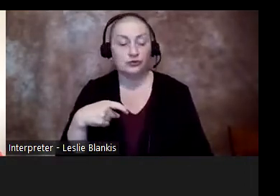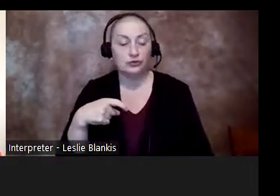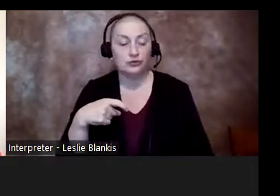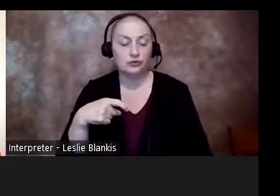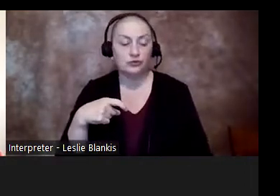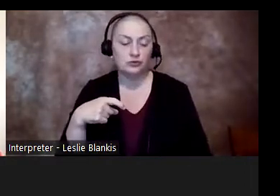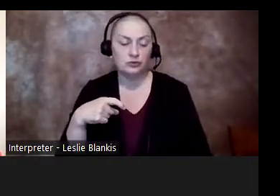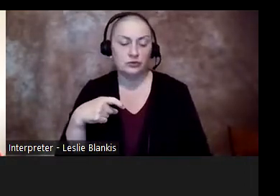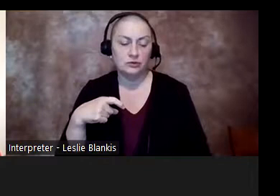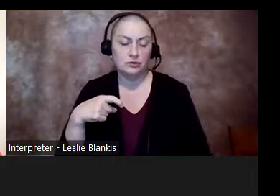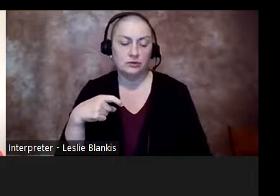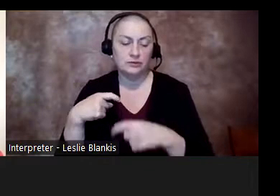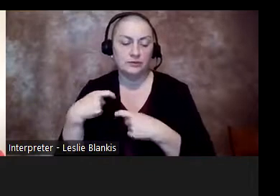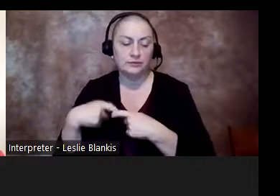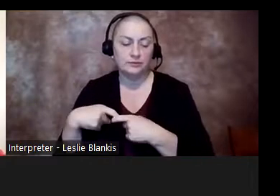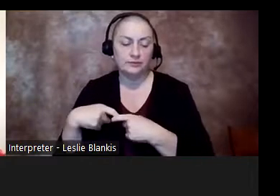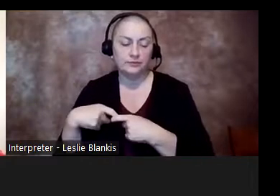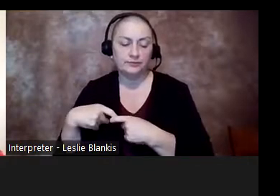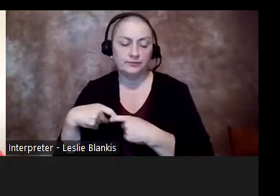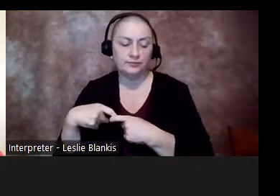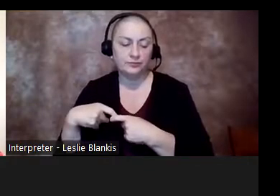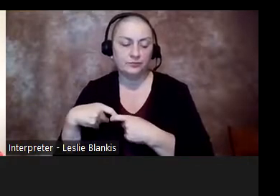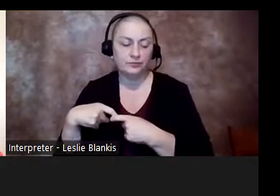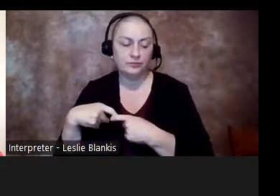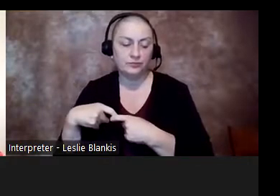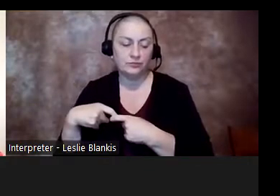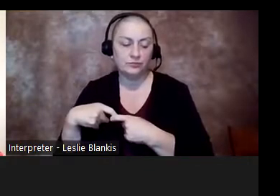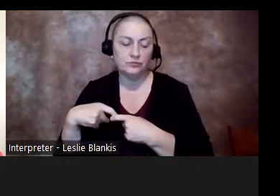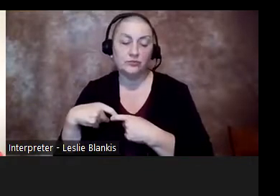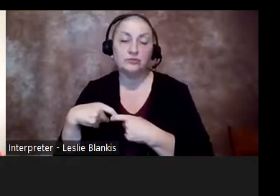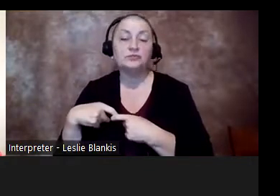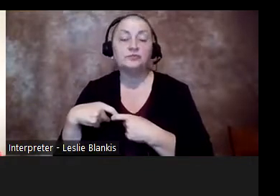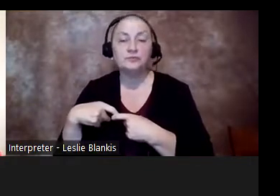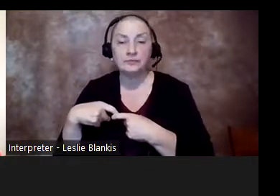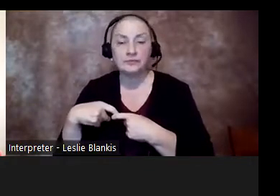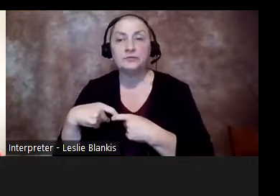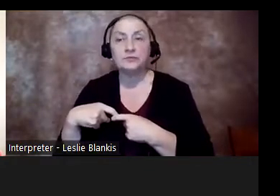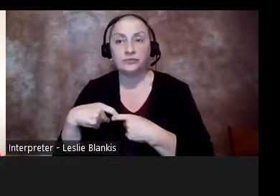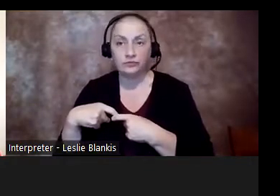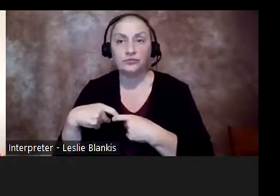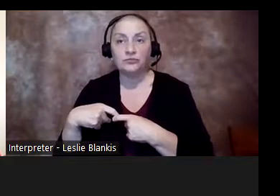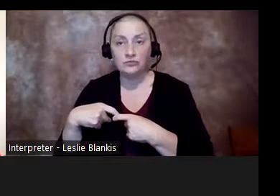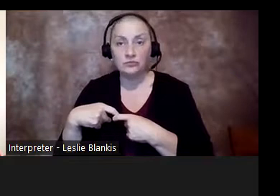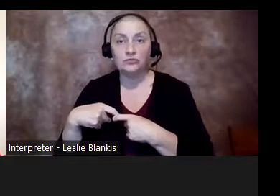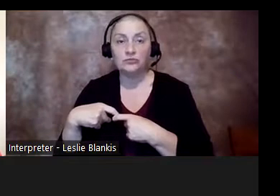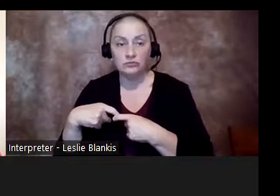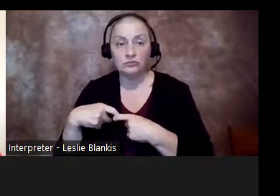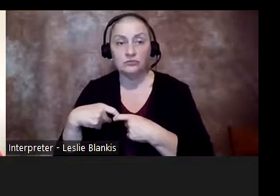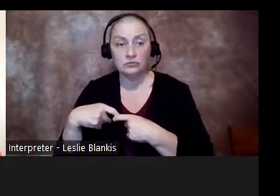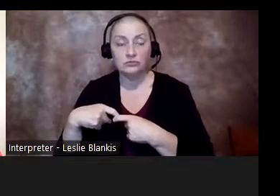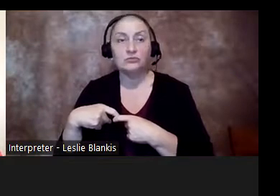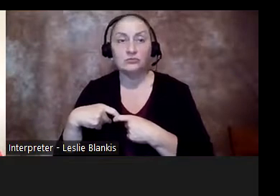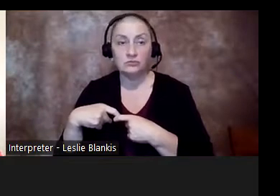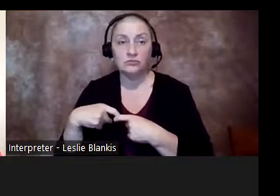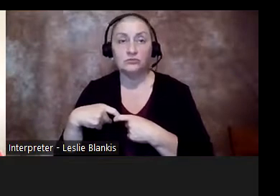manera simultánea, entonces si por favor les recordamos utilizar un ritmo de conversación para que yo pueda comunicar su mensaje completo. Si tiene